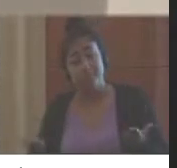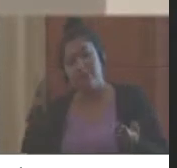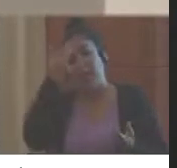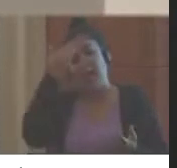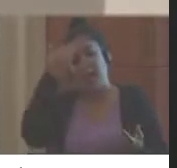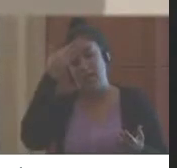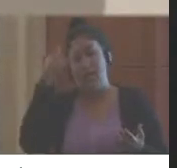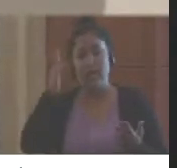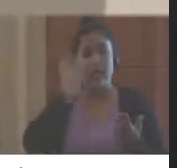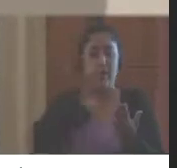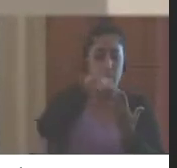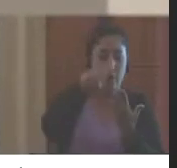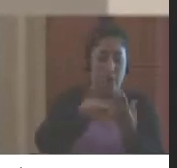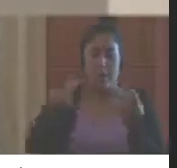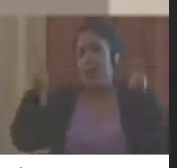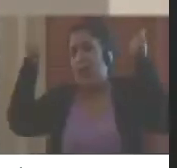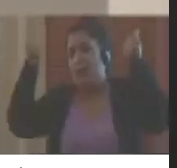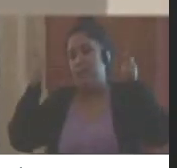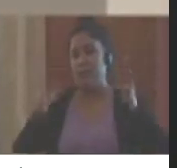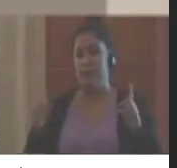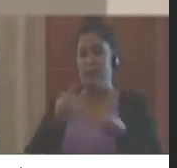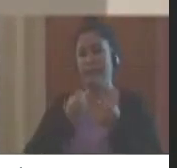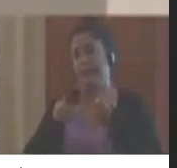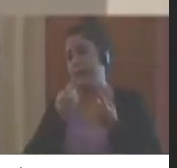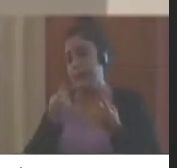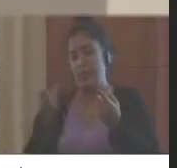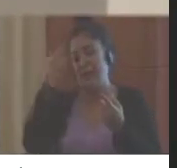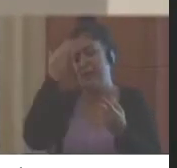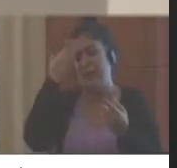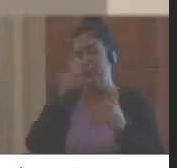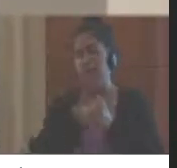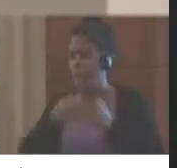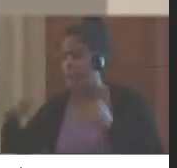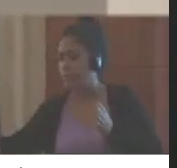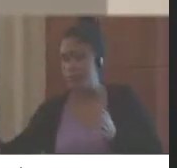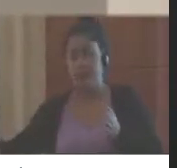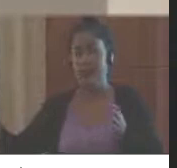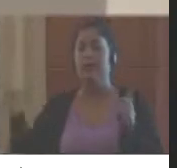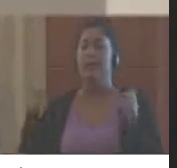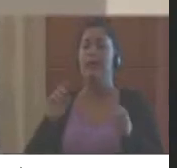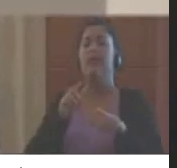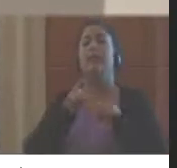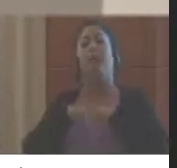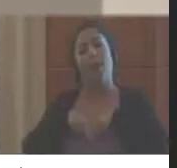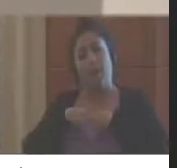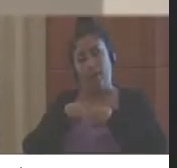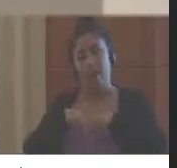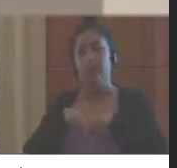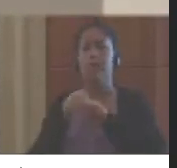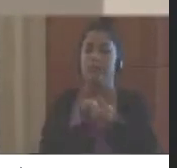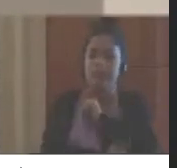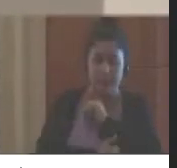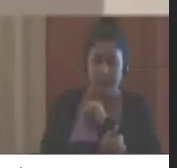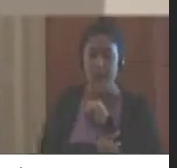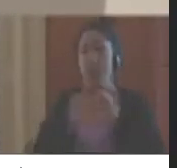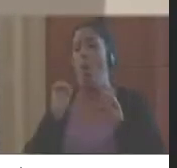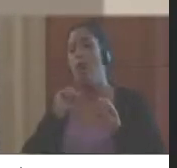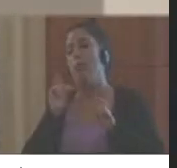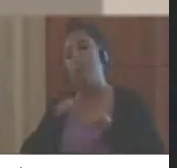debatable in relation to for each society and how it is evolved. At the end of the